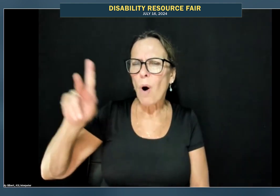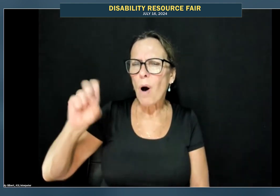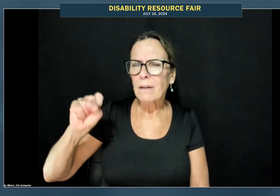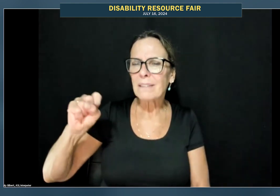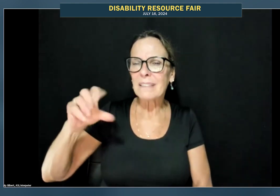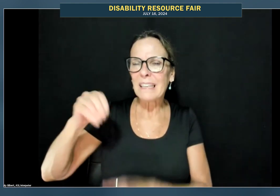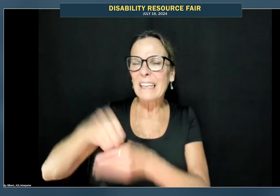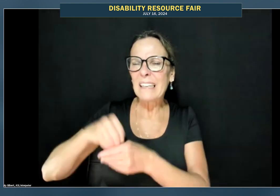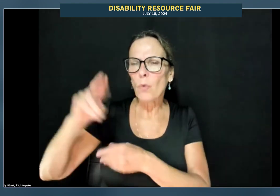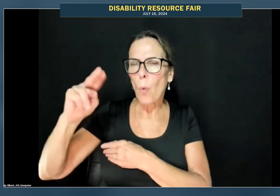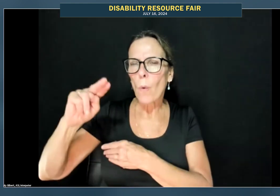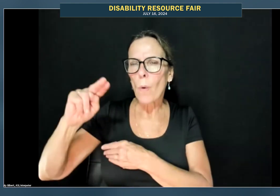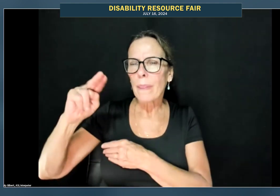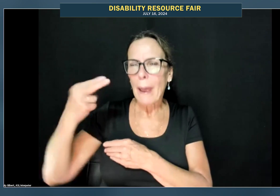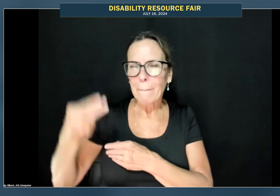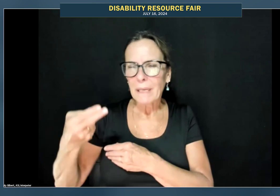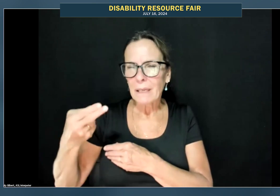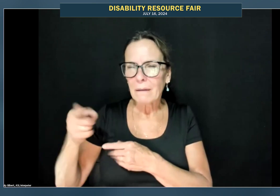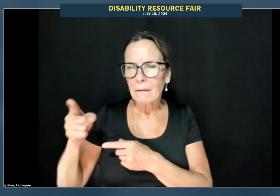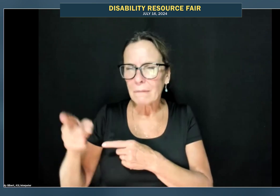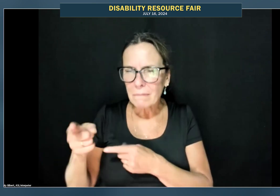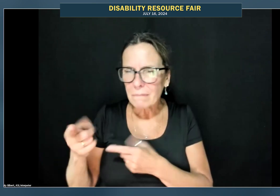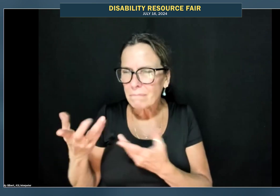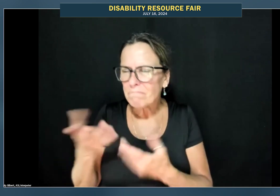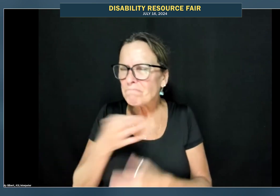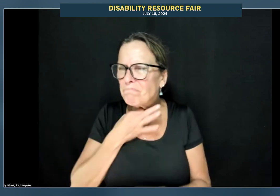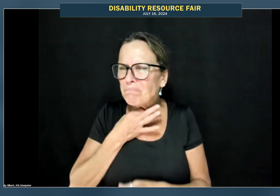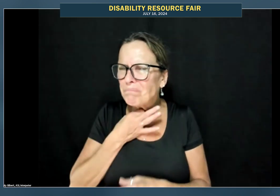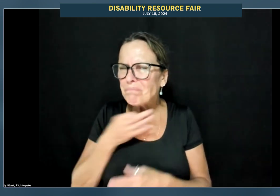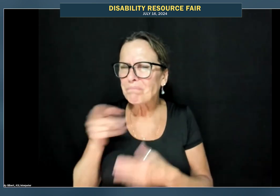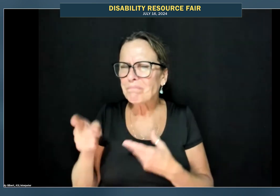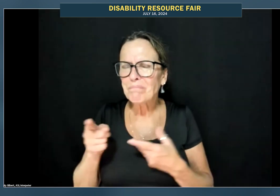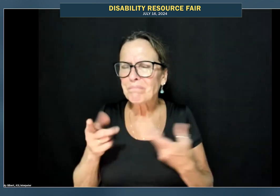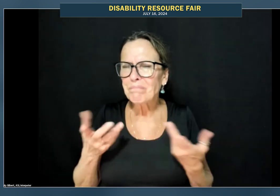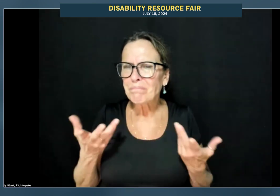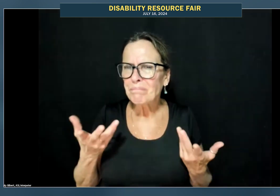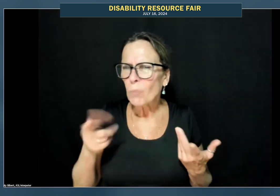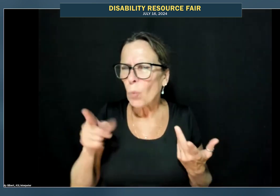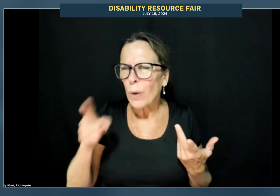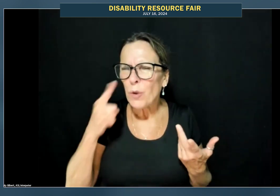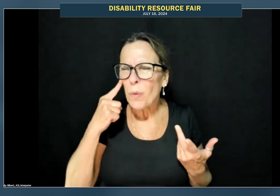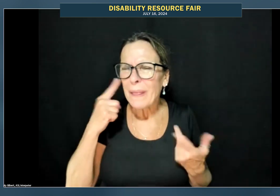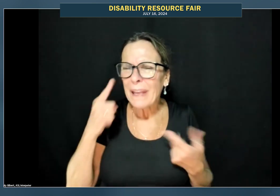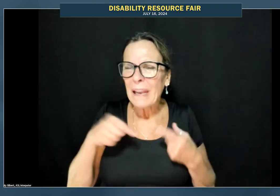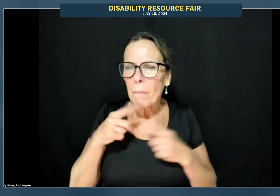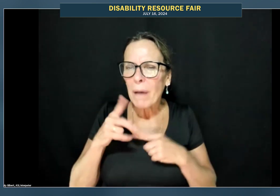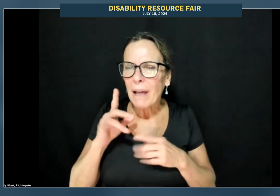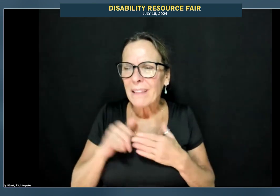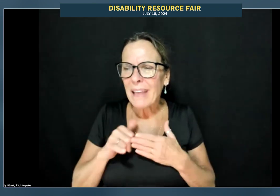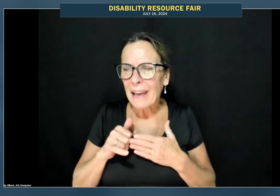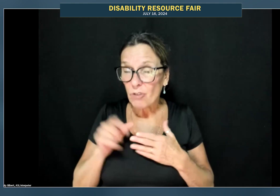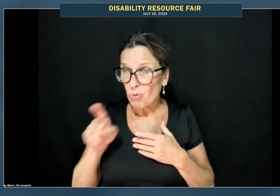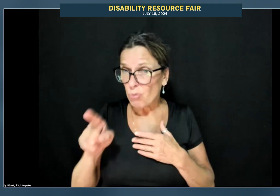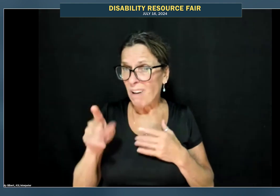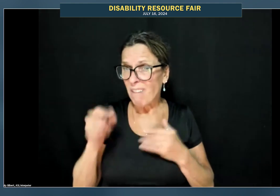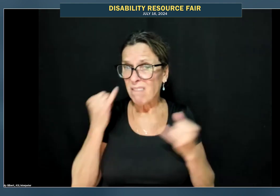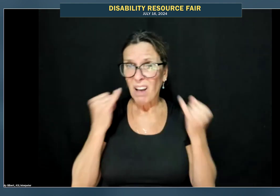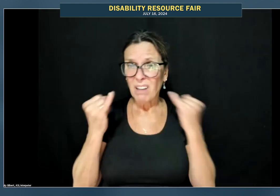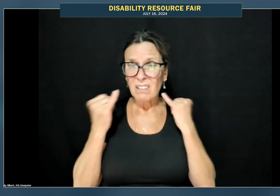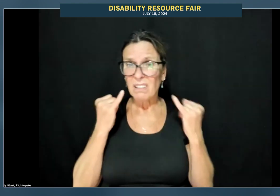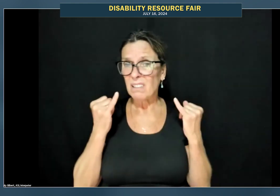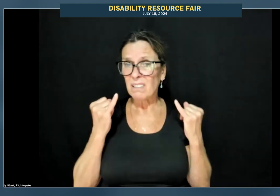of the sidewalk inventory and just curious what you think about it. And like how we could, if you have any ideas about how we